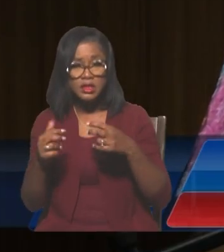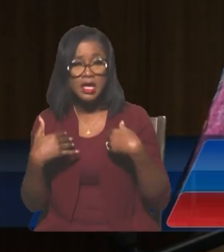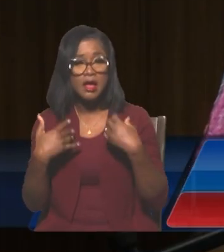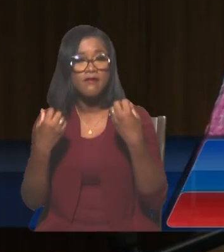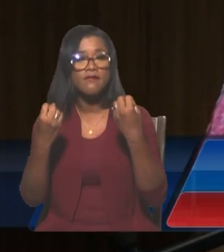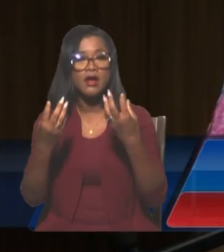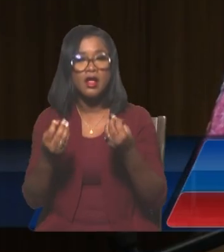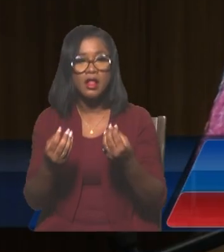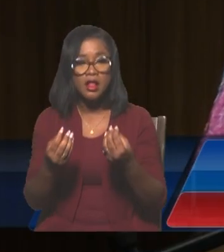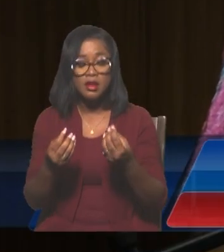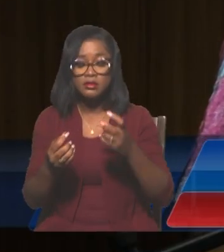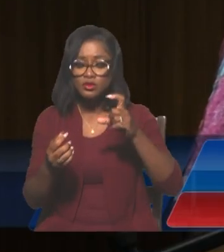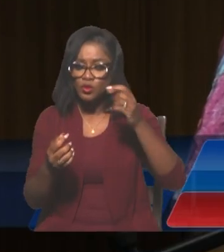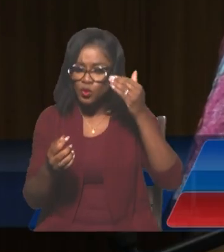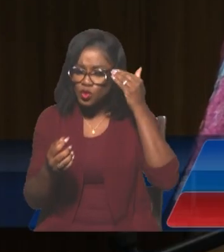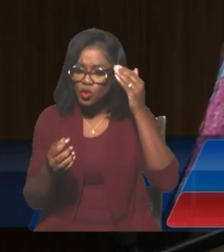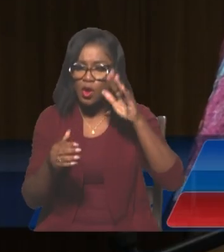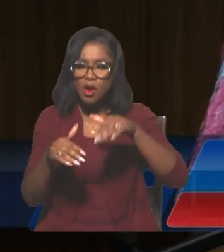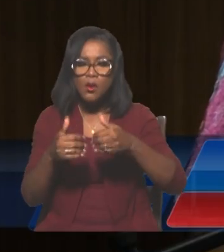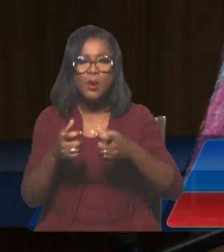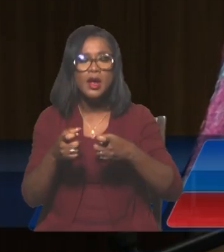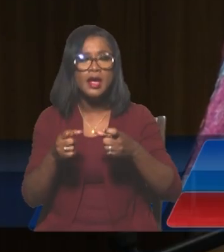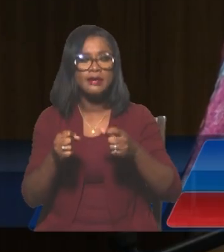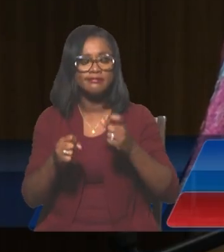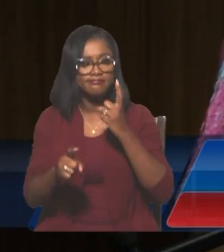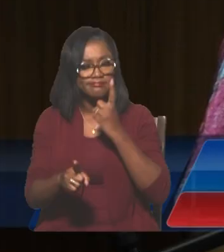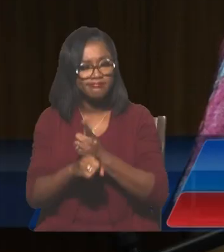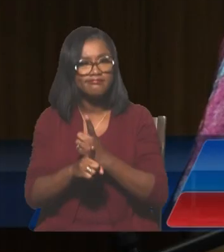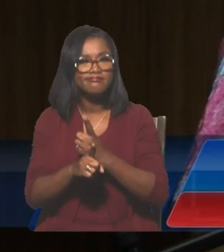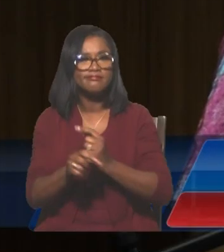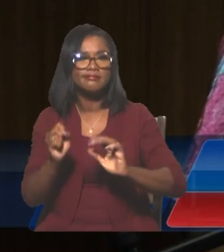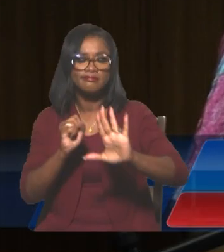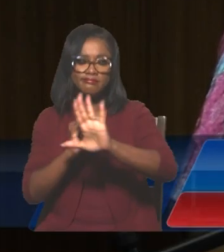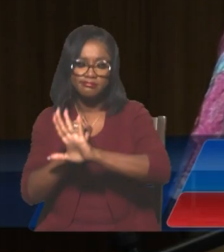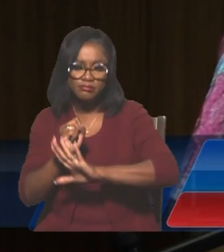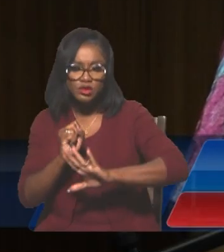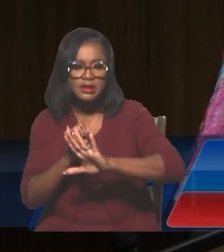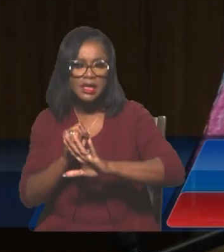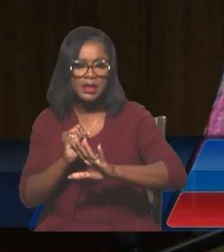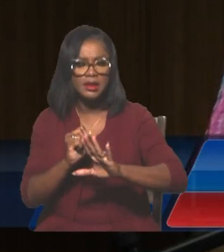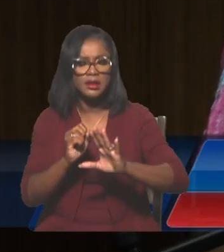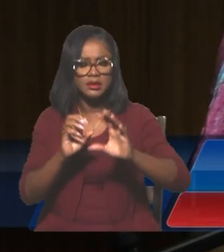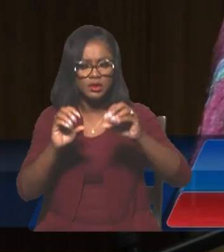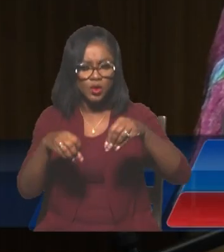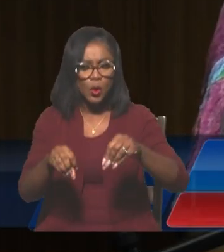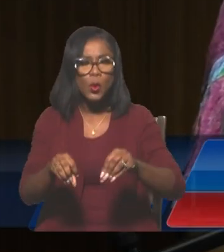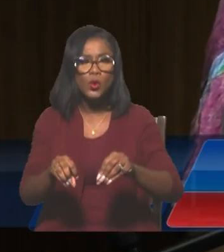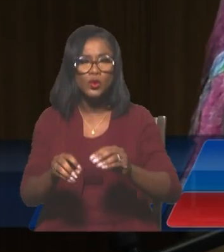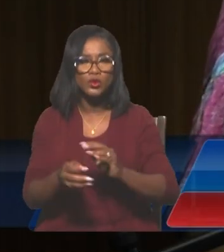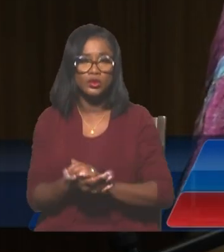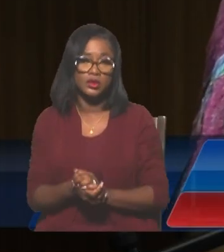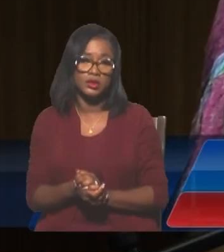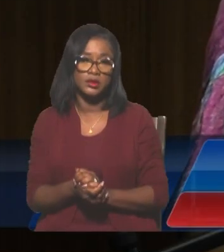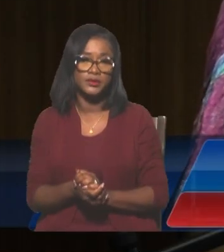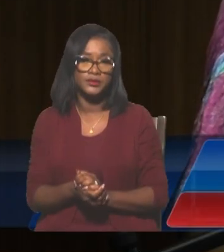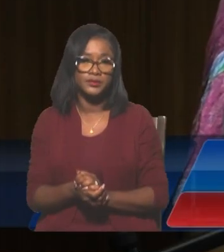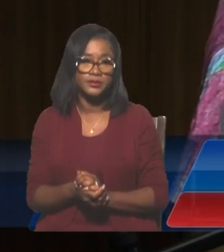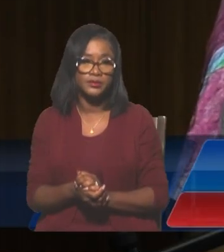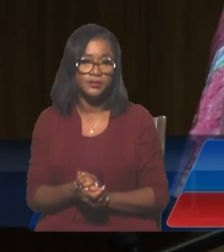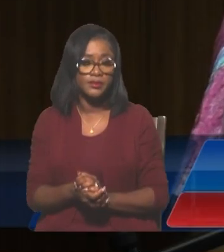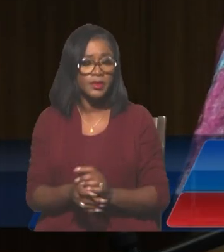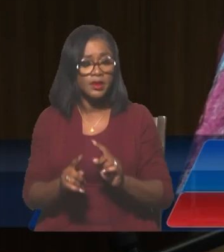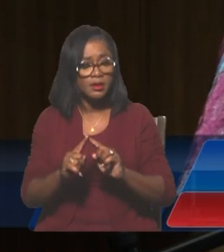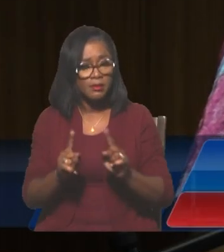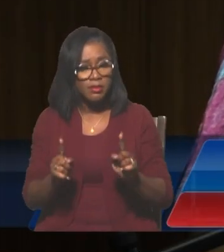need to know to effectively manage our coral reefs and protect the marine area. The vicious cycle, I'm sorry to say,